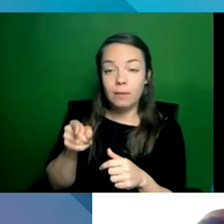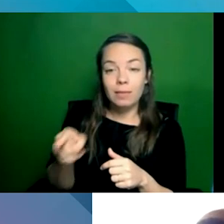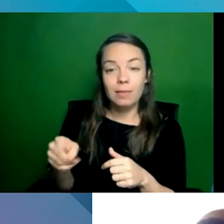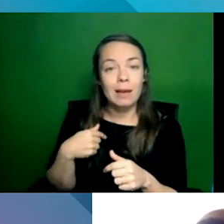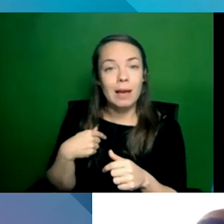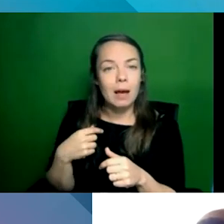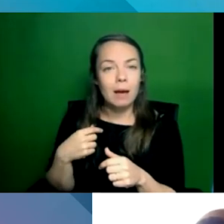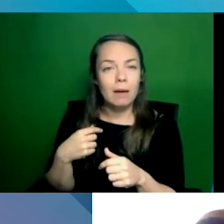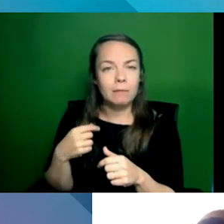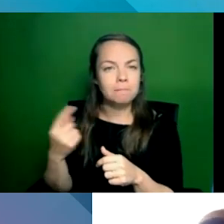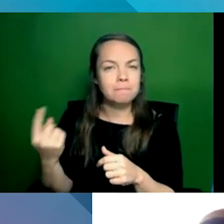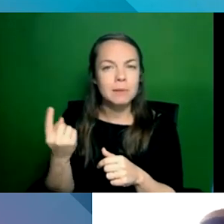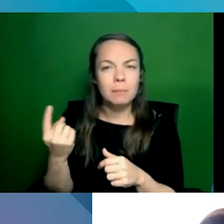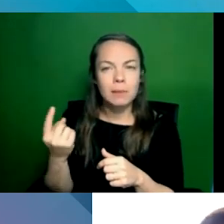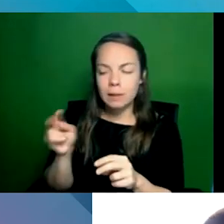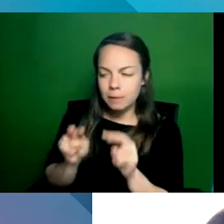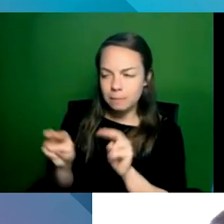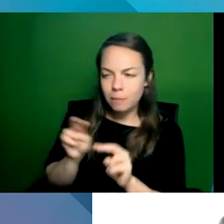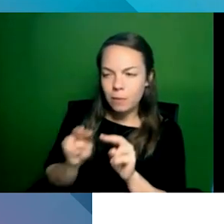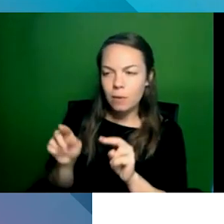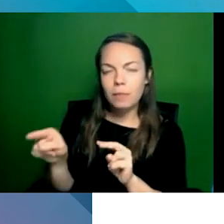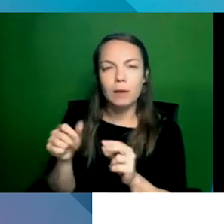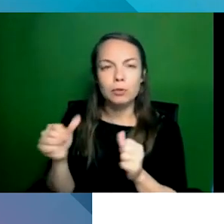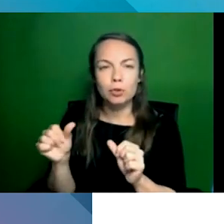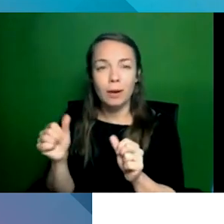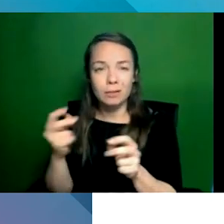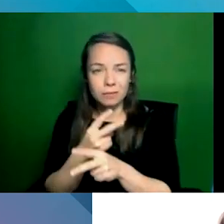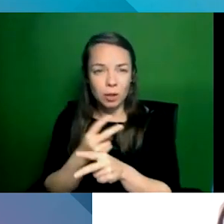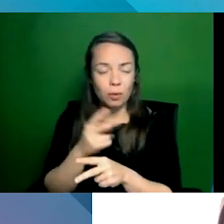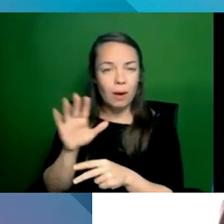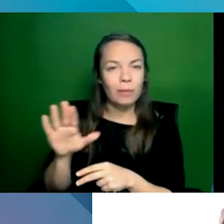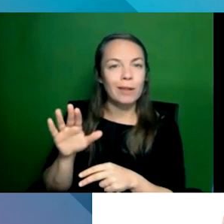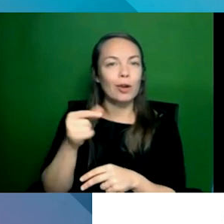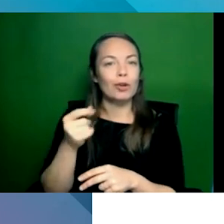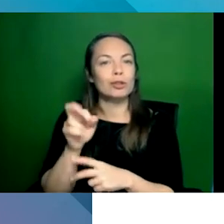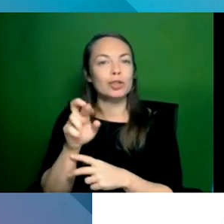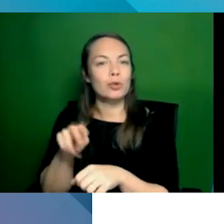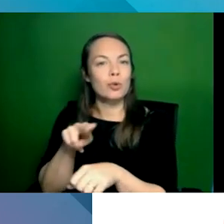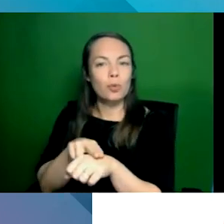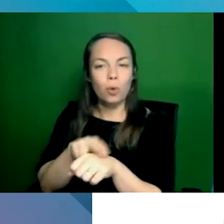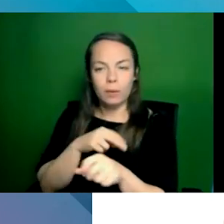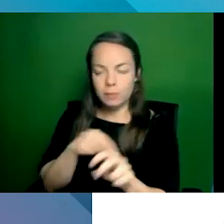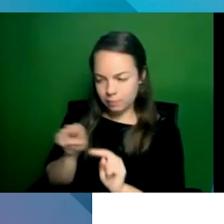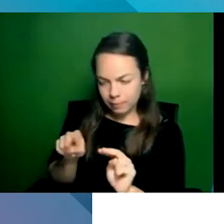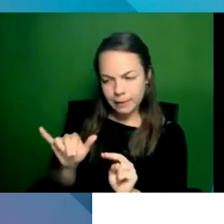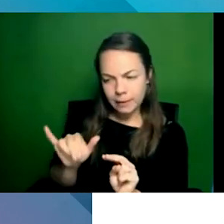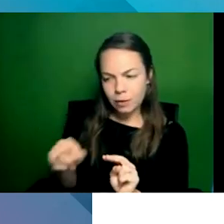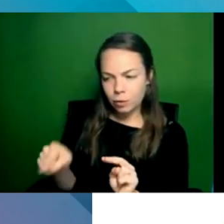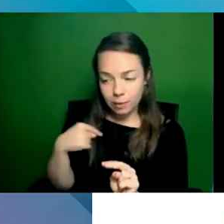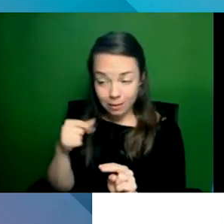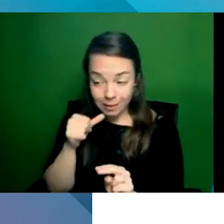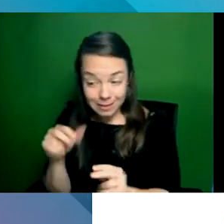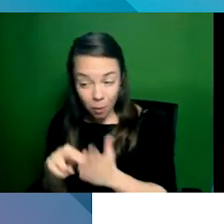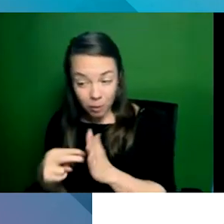see the policing of gender norms starting at a young age. If we see pieces that are saying, oh, that's not what it means to be